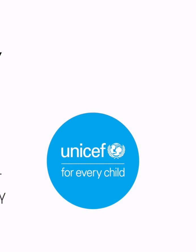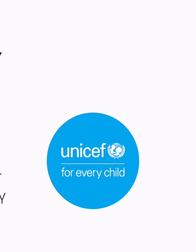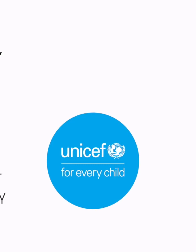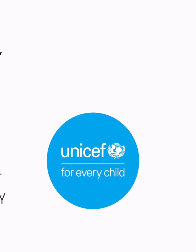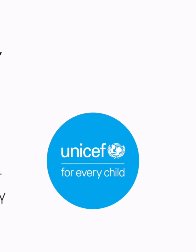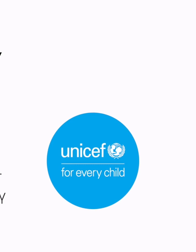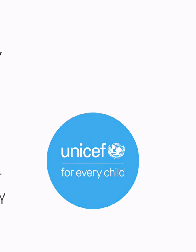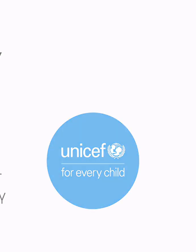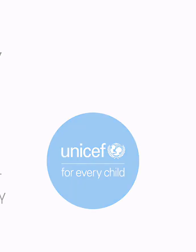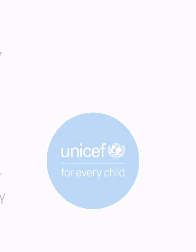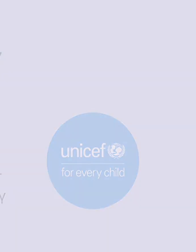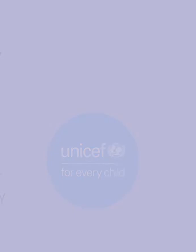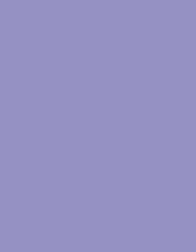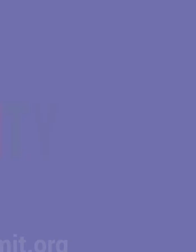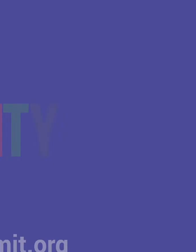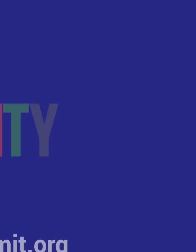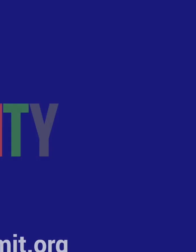Norway, UNICEF.